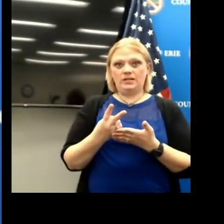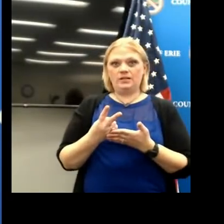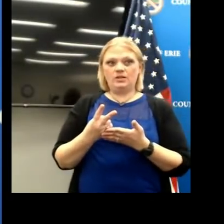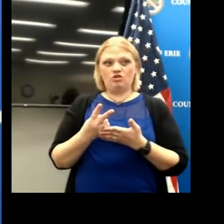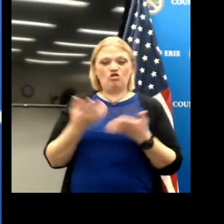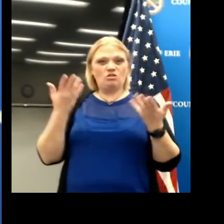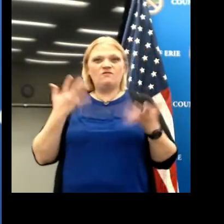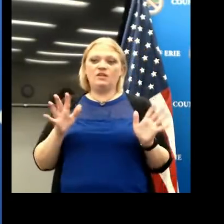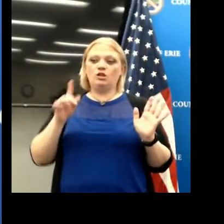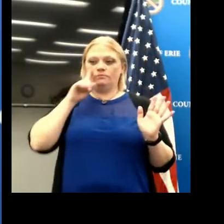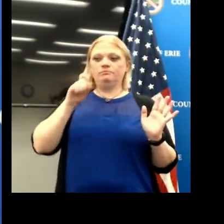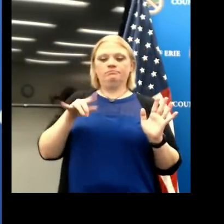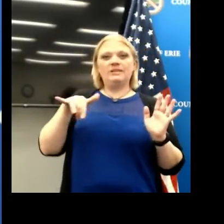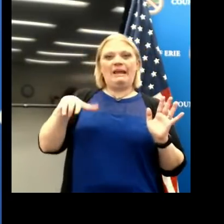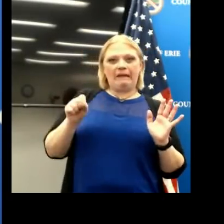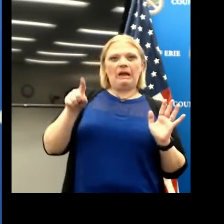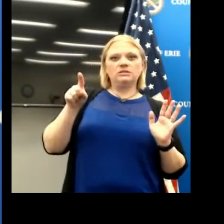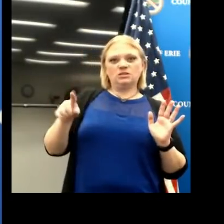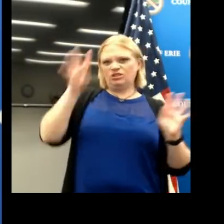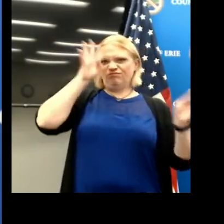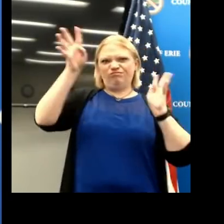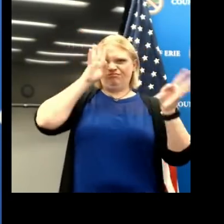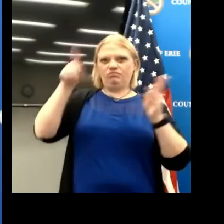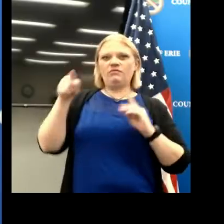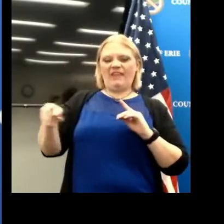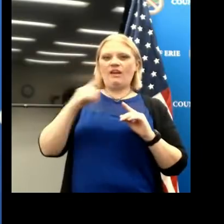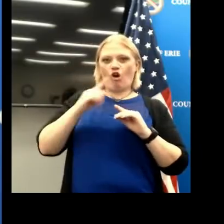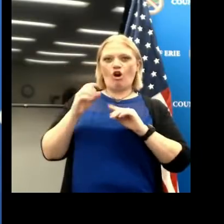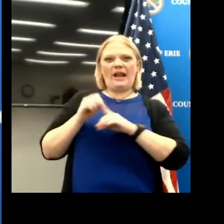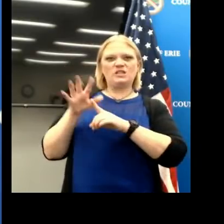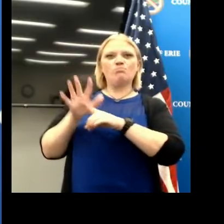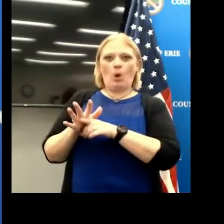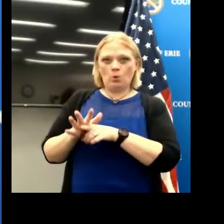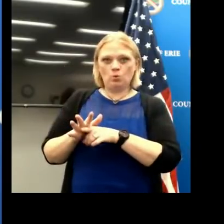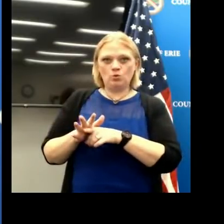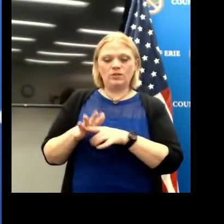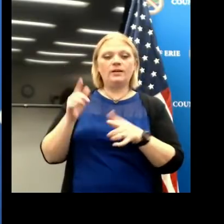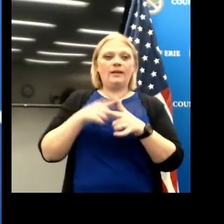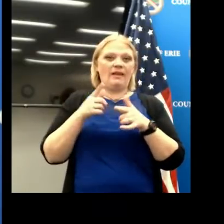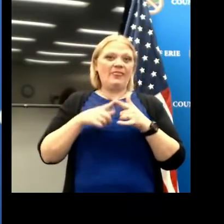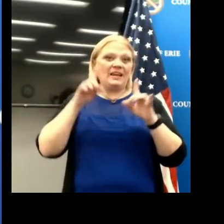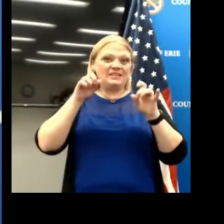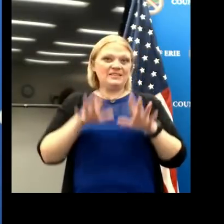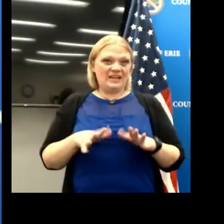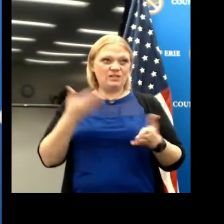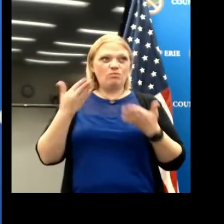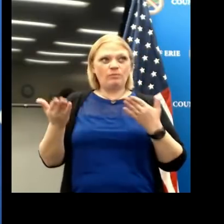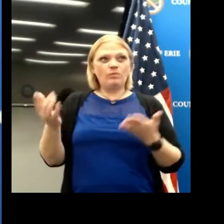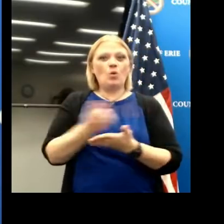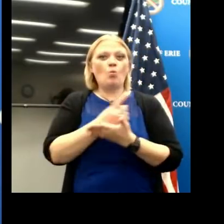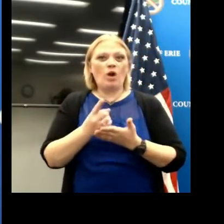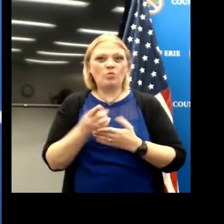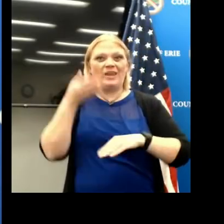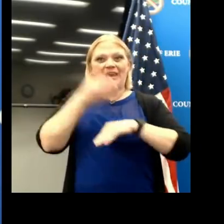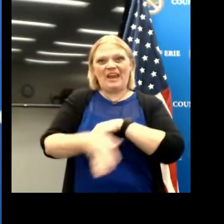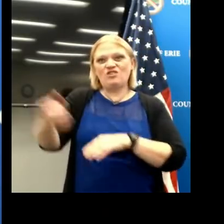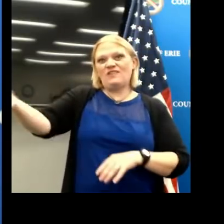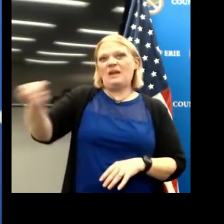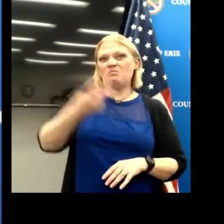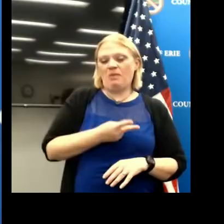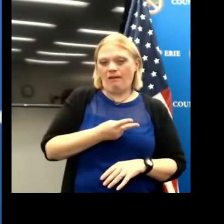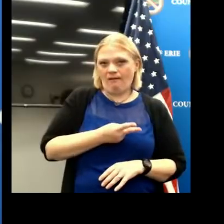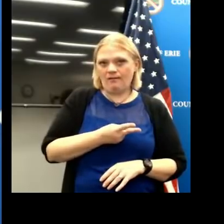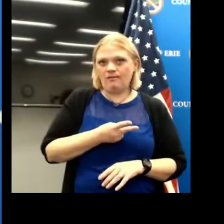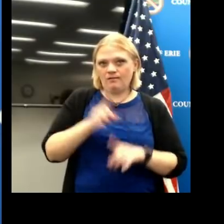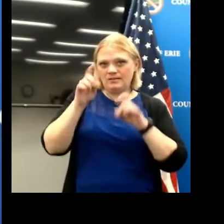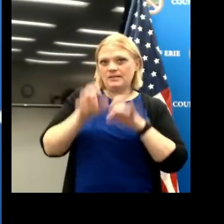exposed, and get them a test. Best time to get a test would be about a week after they return. So